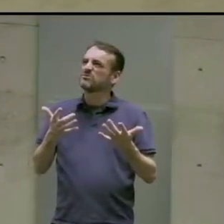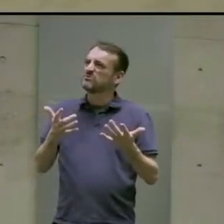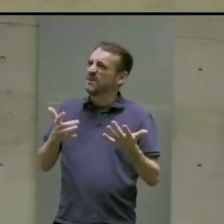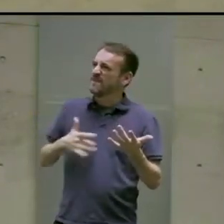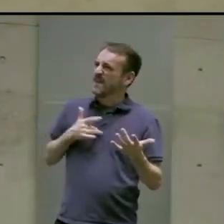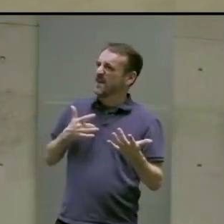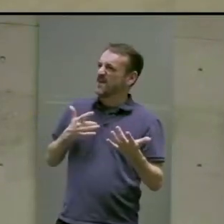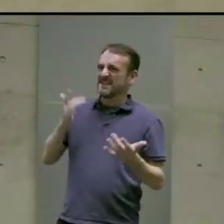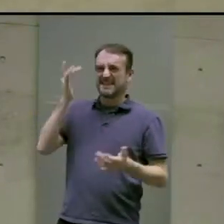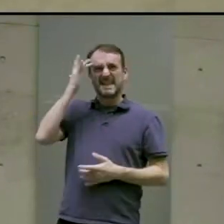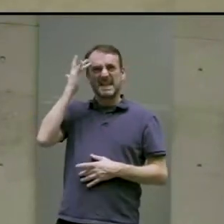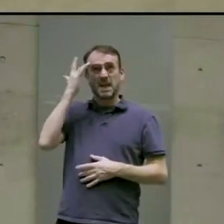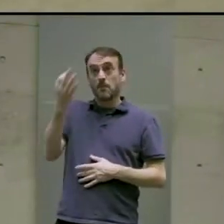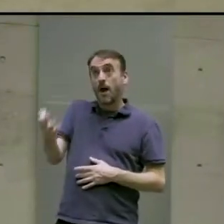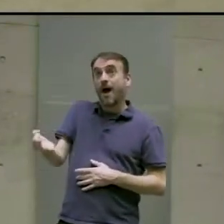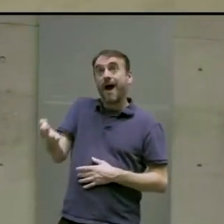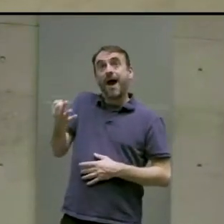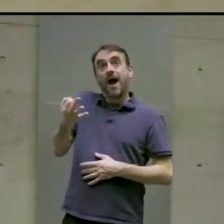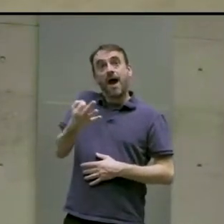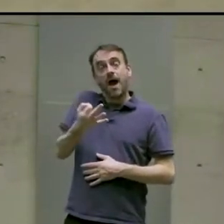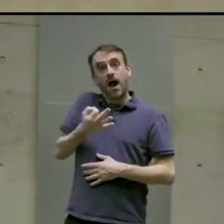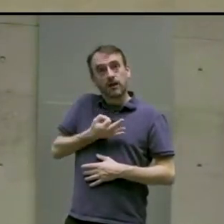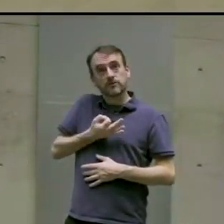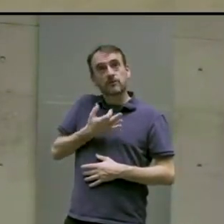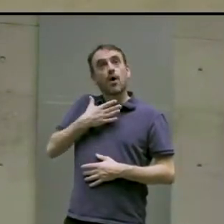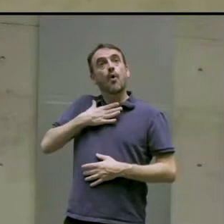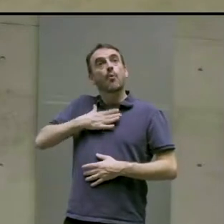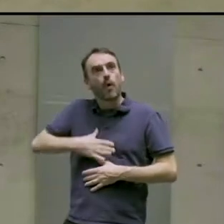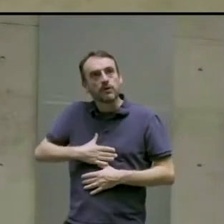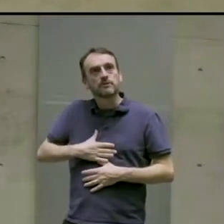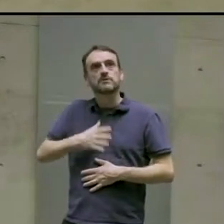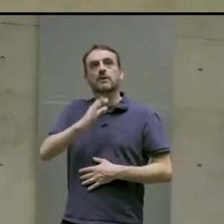this quest? But not in those terms, and you go yes or no.